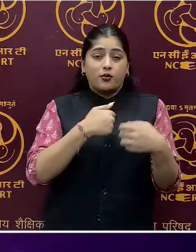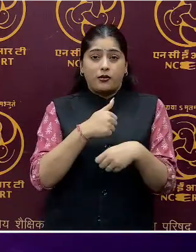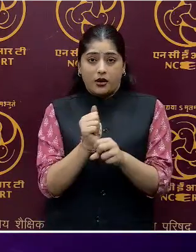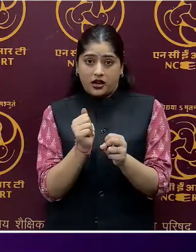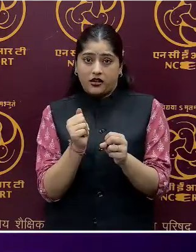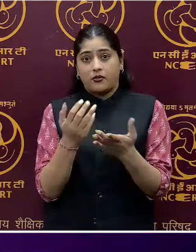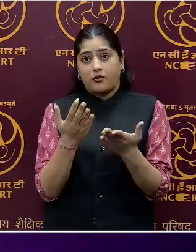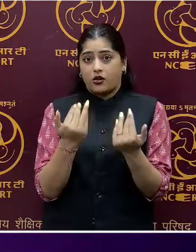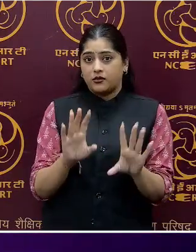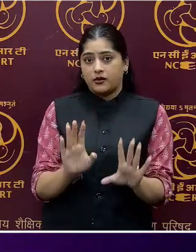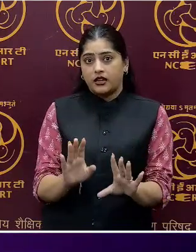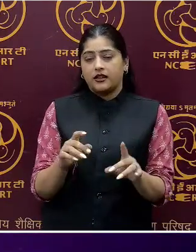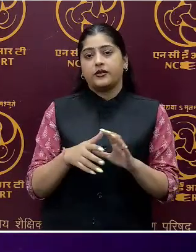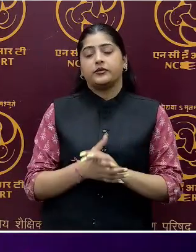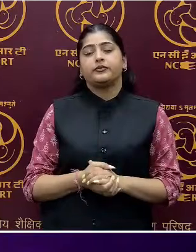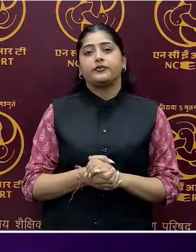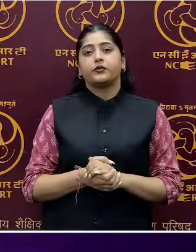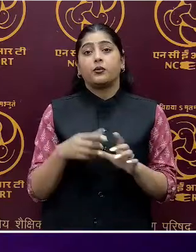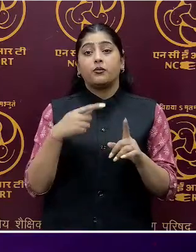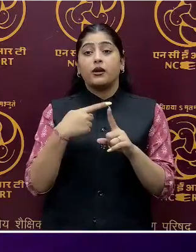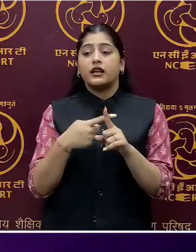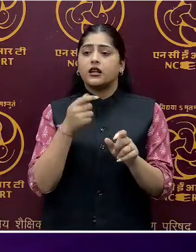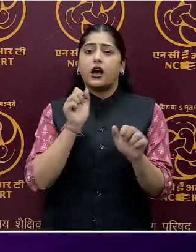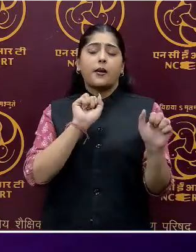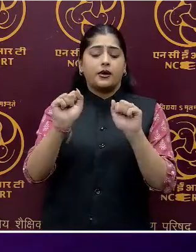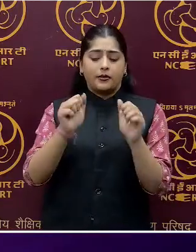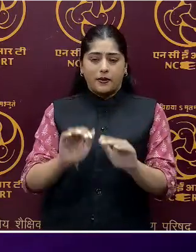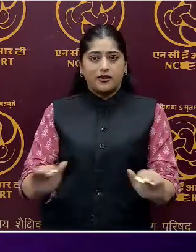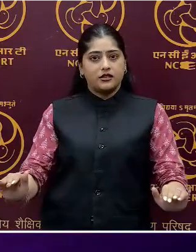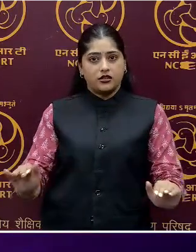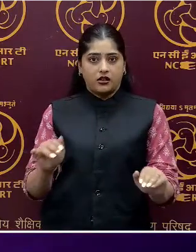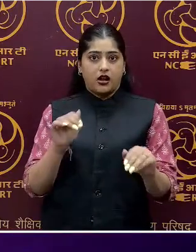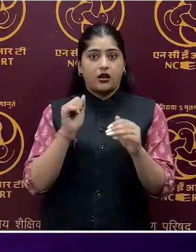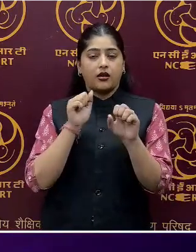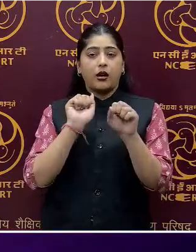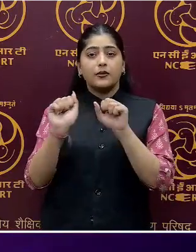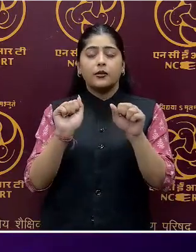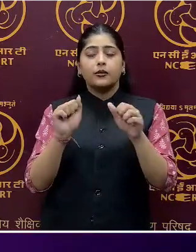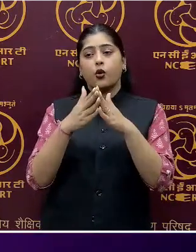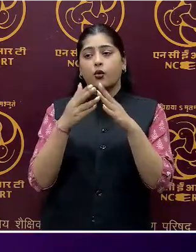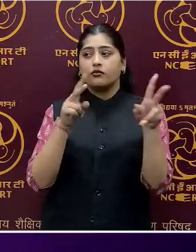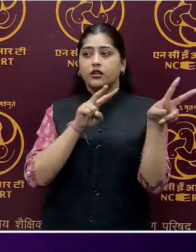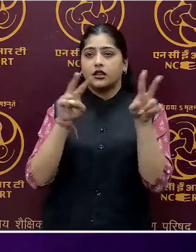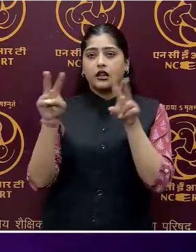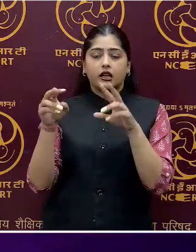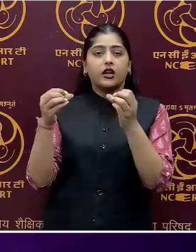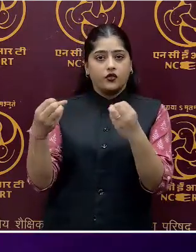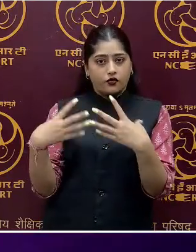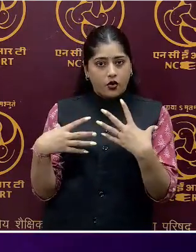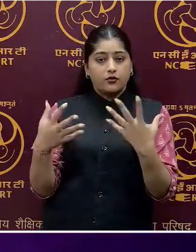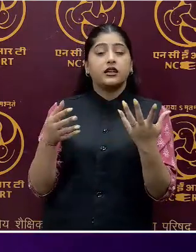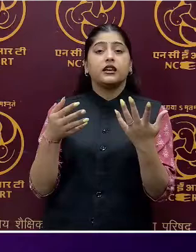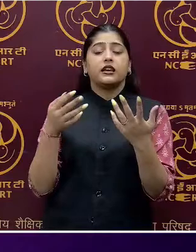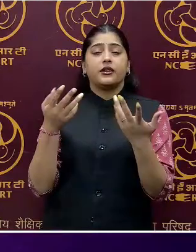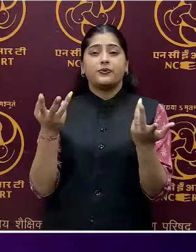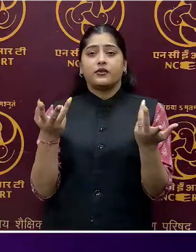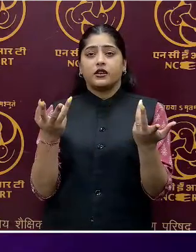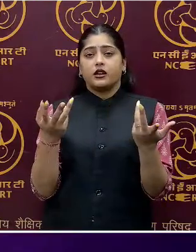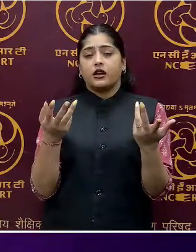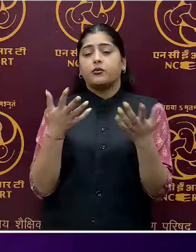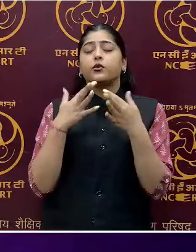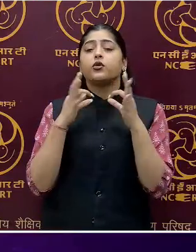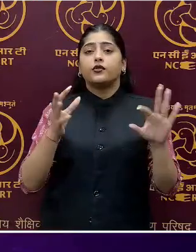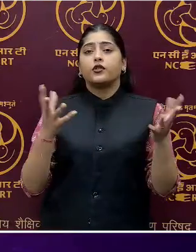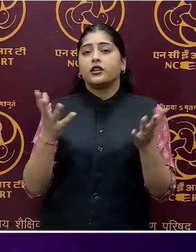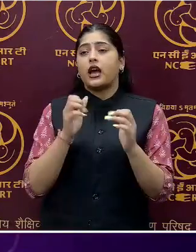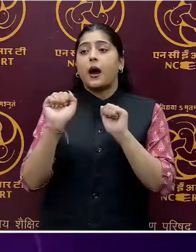the most amazing thing that they have in their homes, and yes, they can draw and that. they have this space is also given in their notebooks. If they'll see, they will